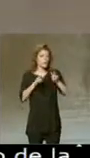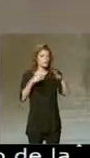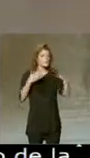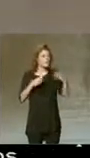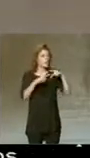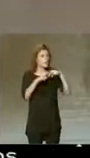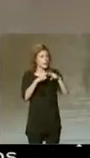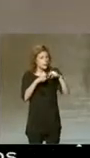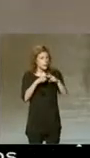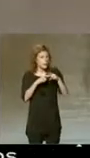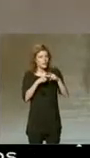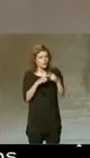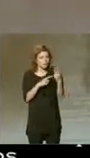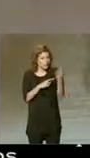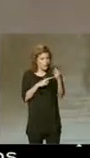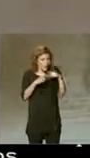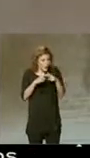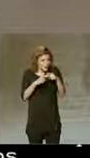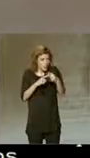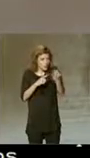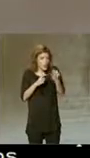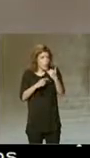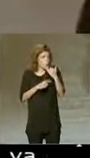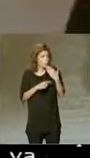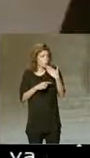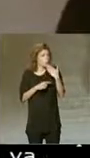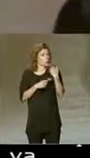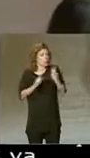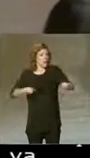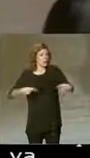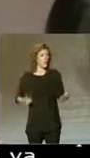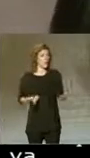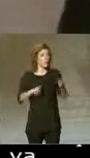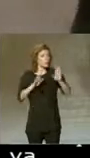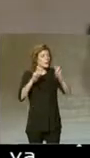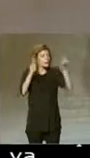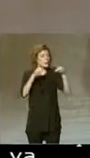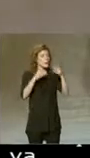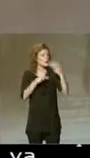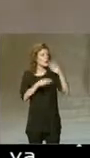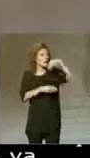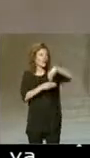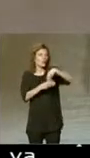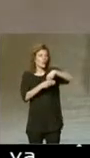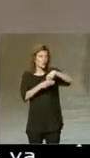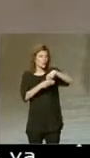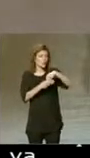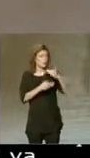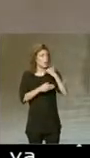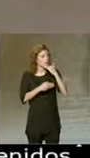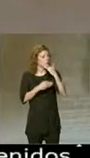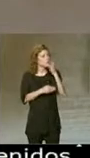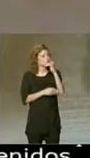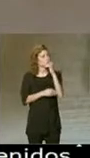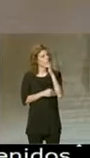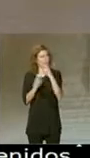services? The e-learning tools have become something very natural to us, but